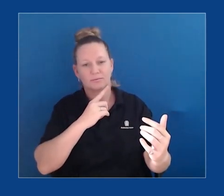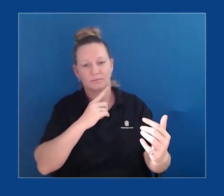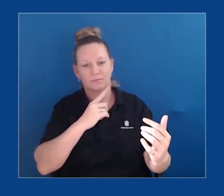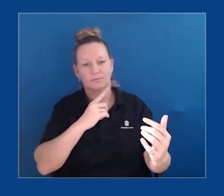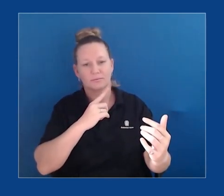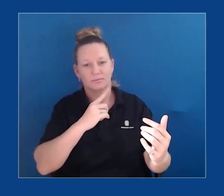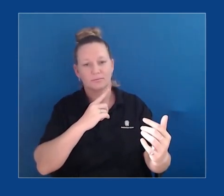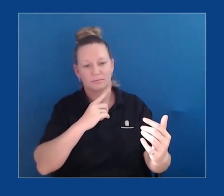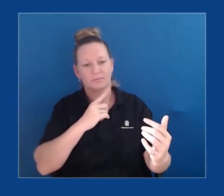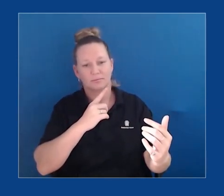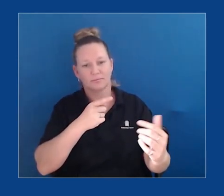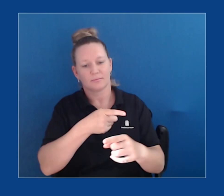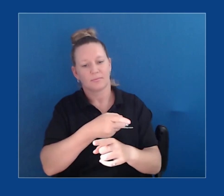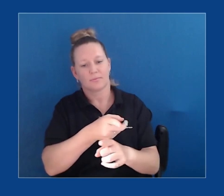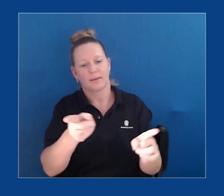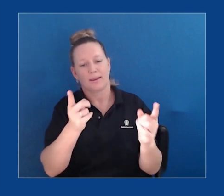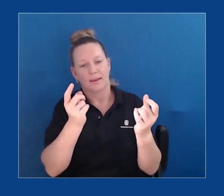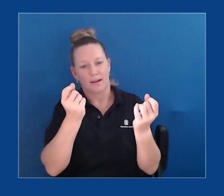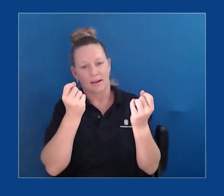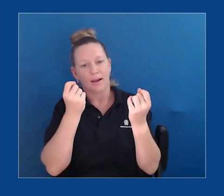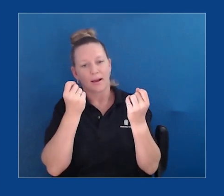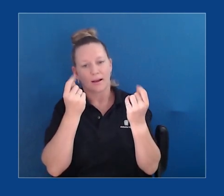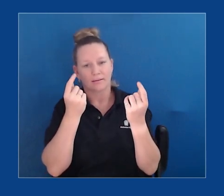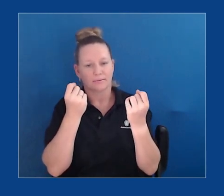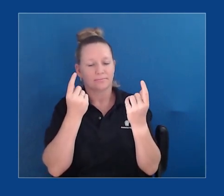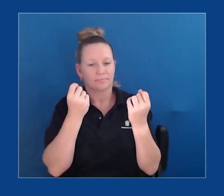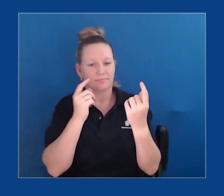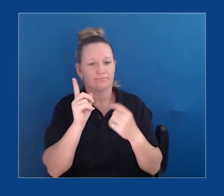they understand what my